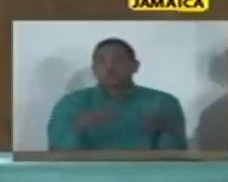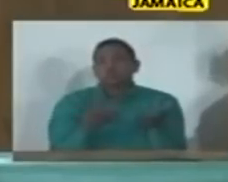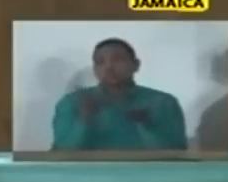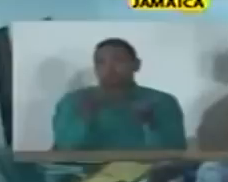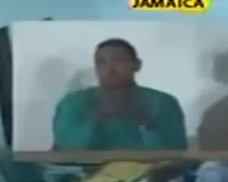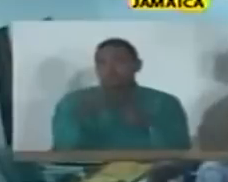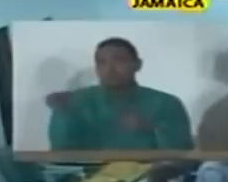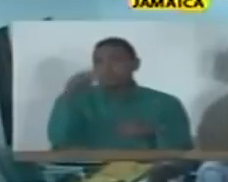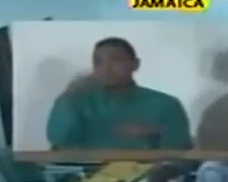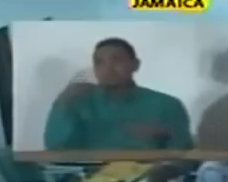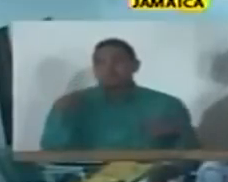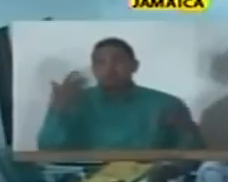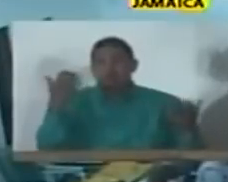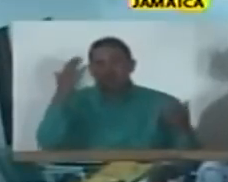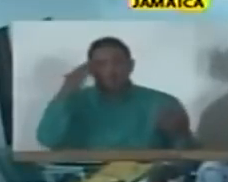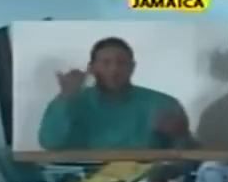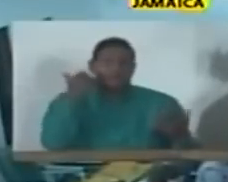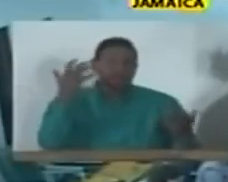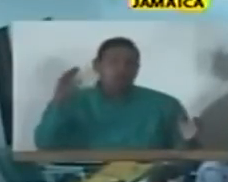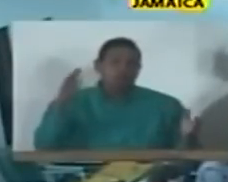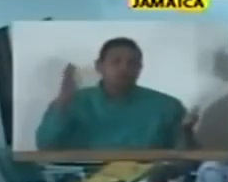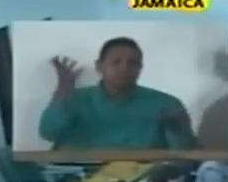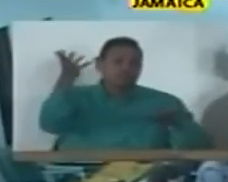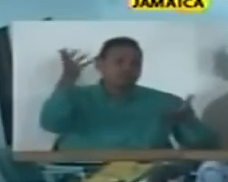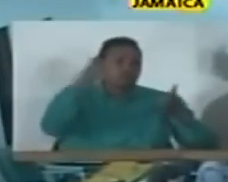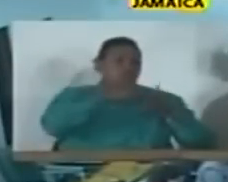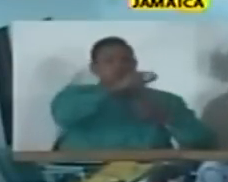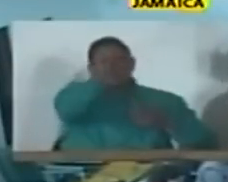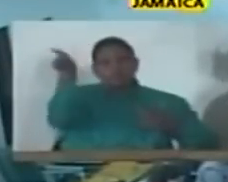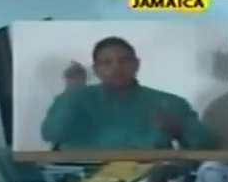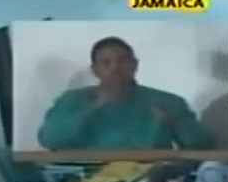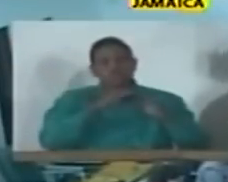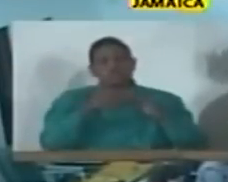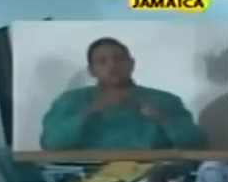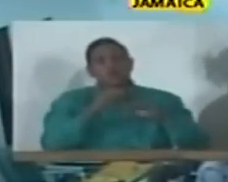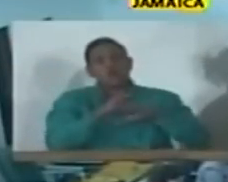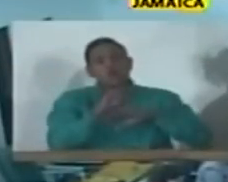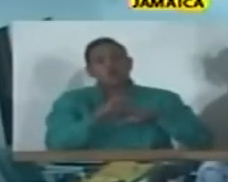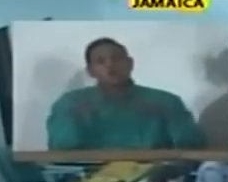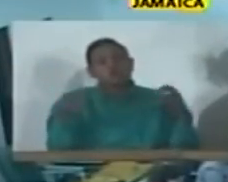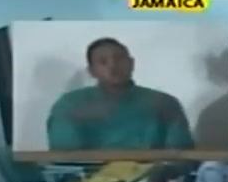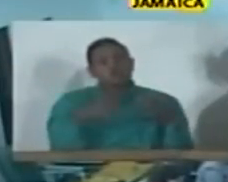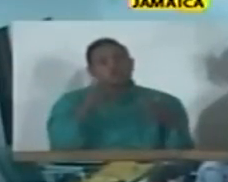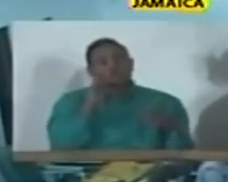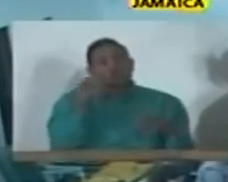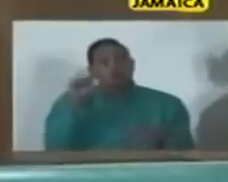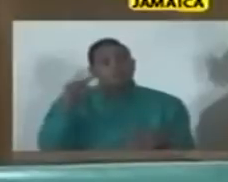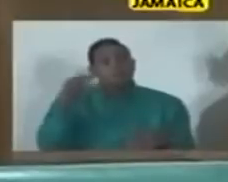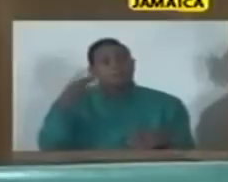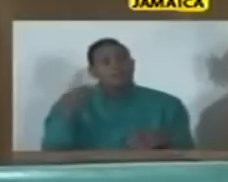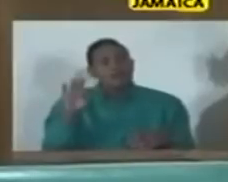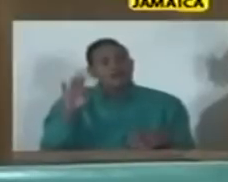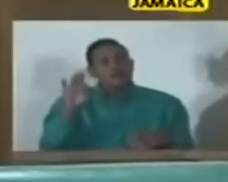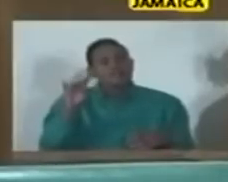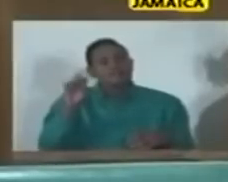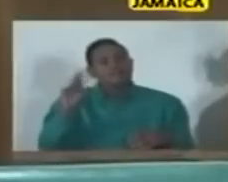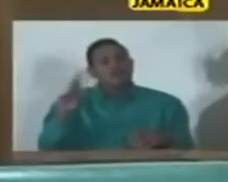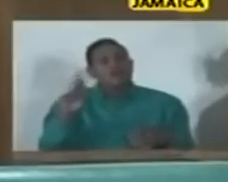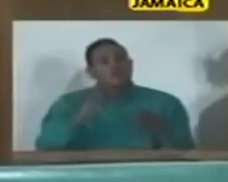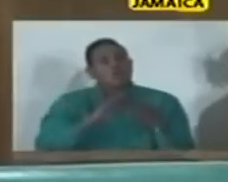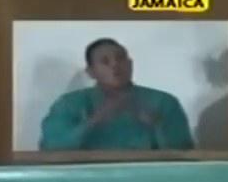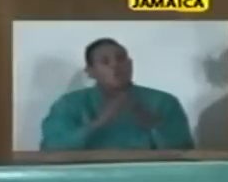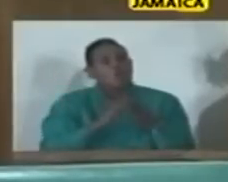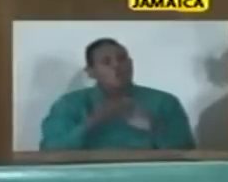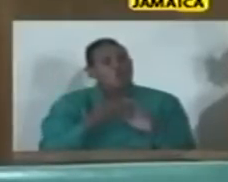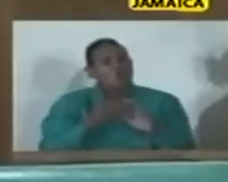was in fact any consultation and whether establishing a Pathfinder club which is associated